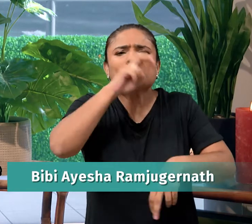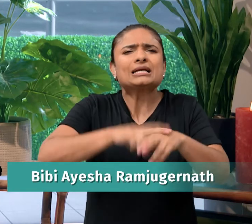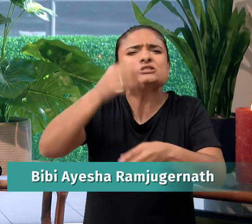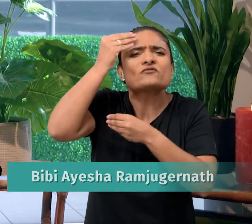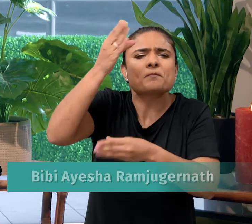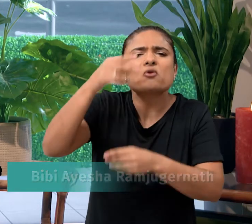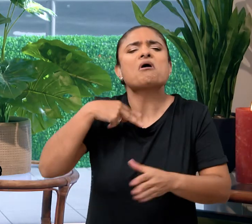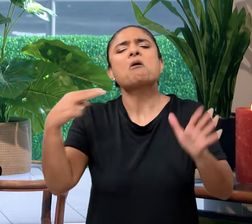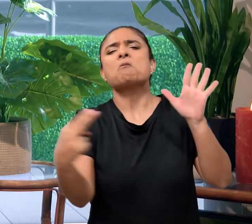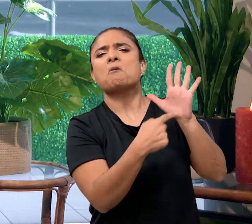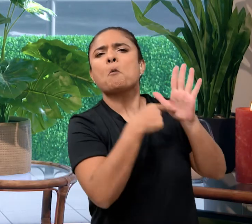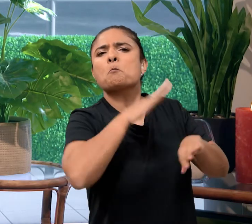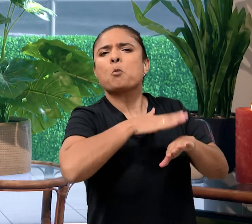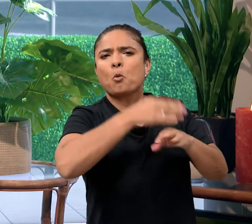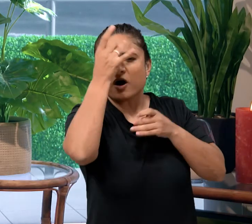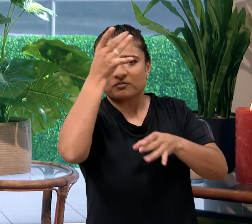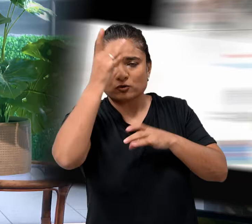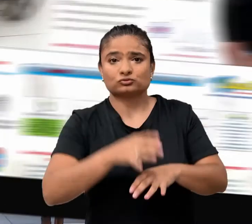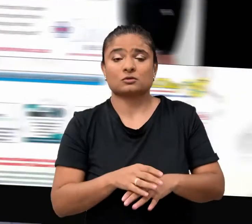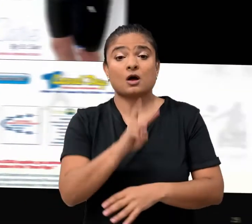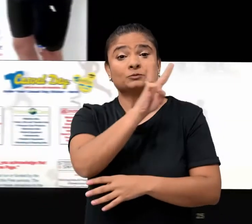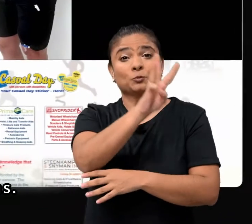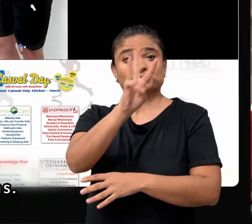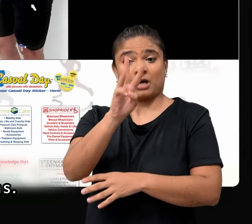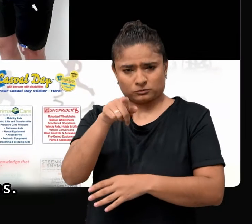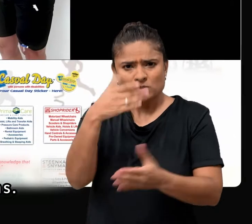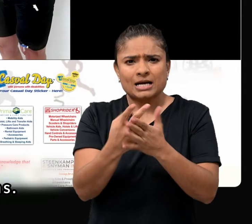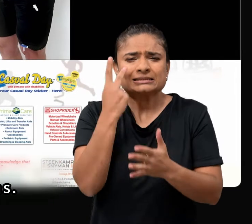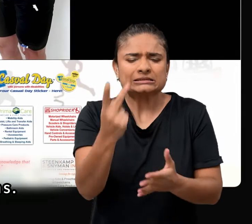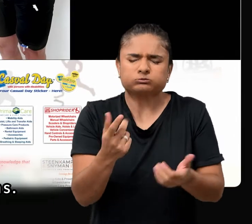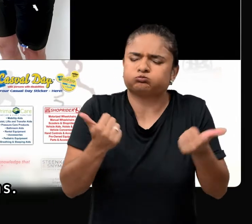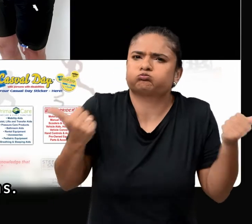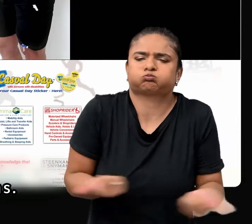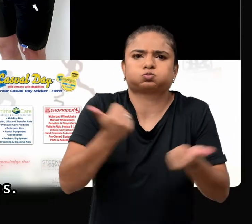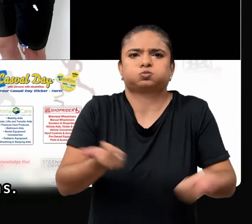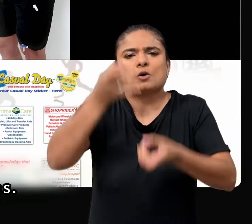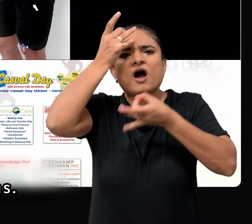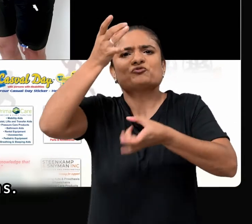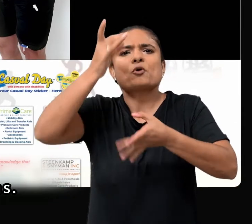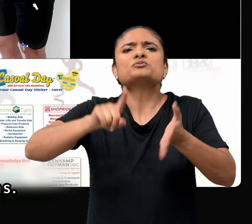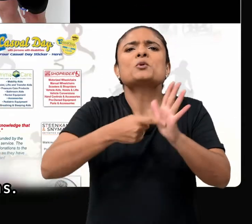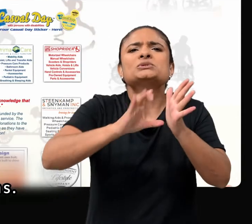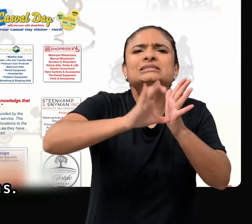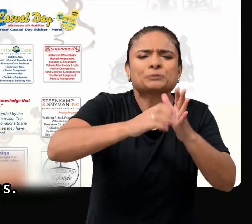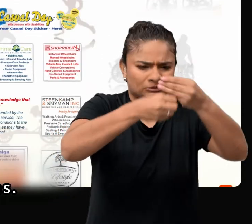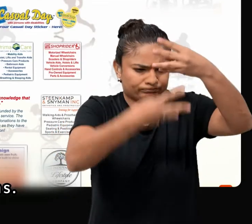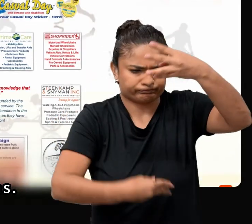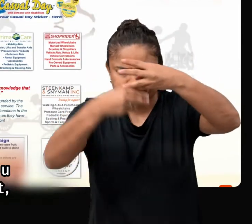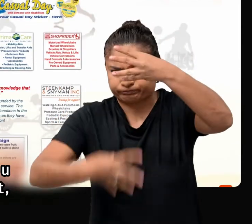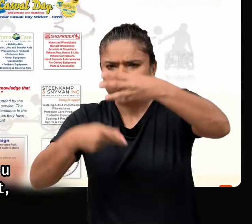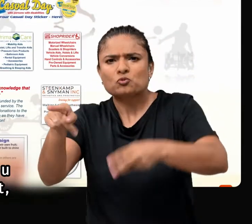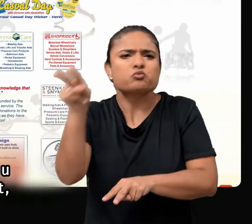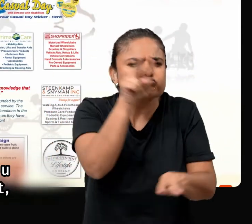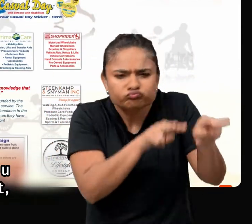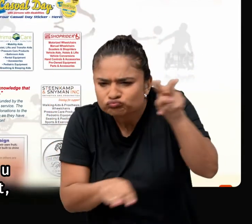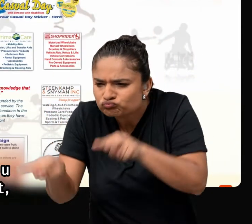to persons with disabilities. Let's find out more. On the website, you can find quite a few disability organizations.